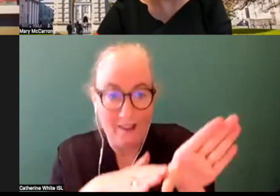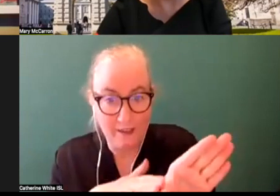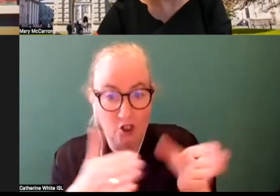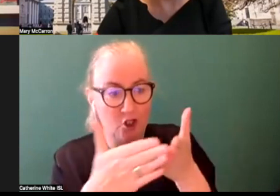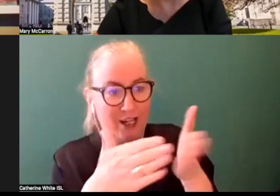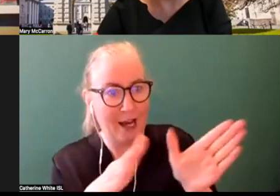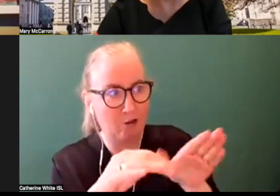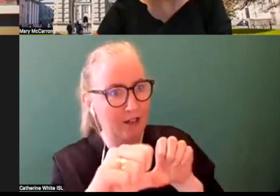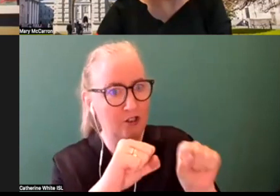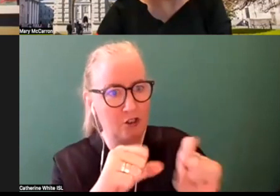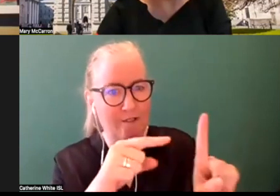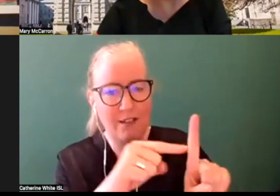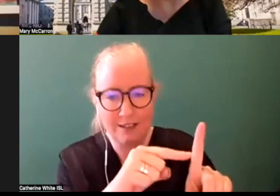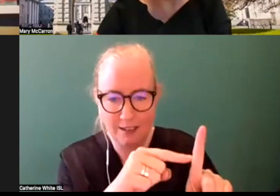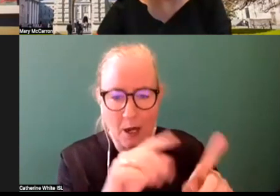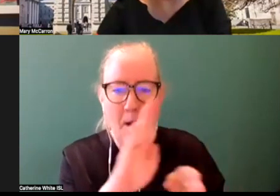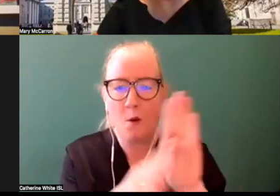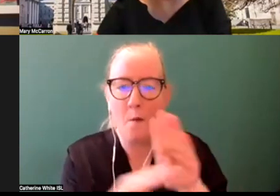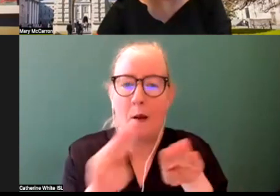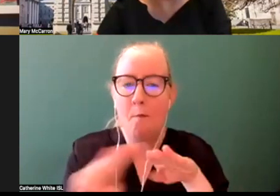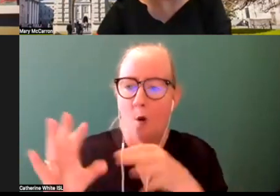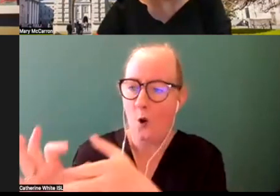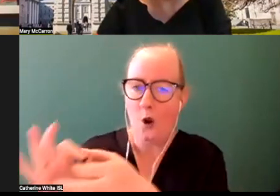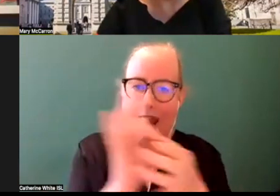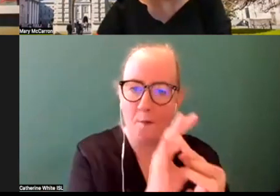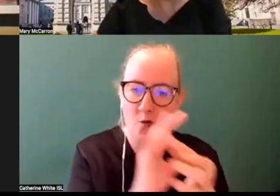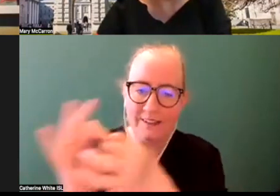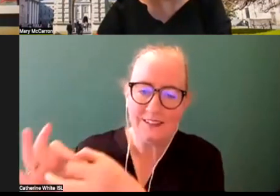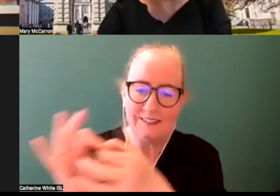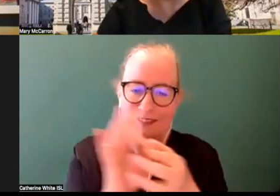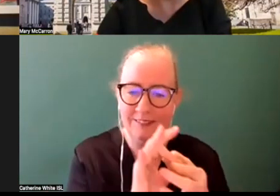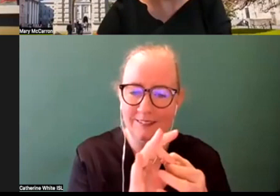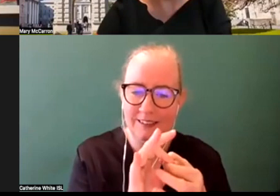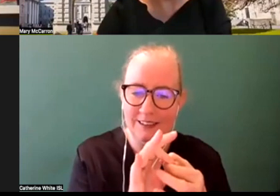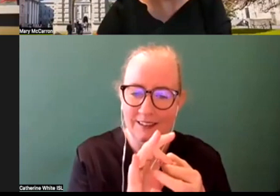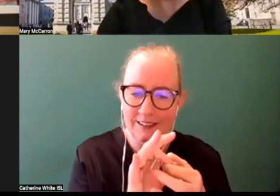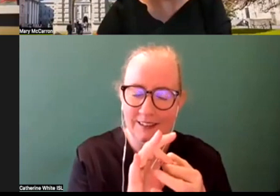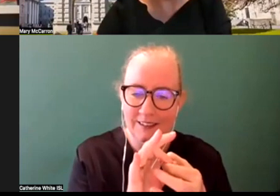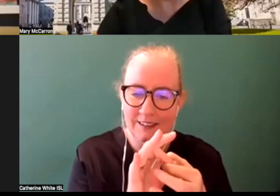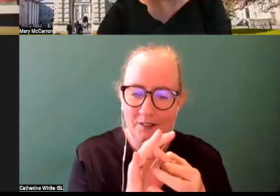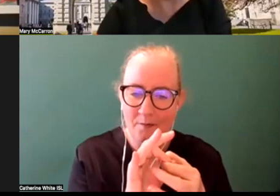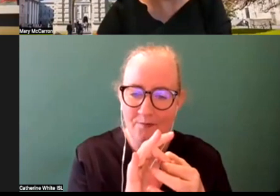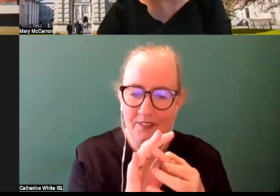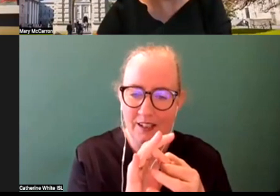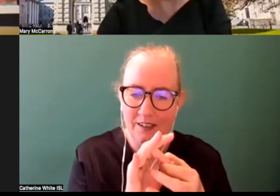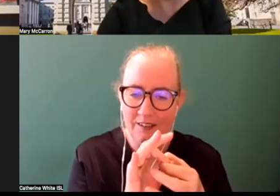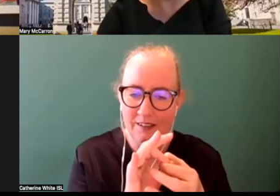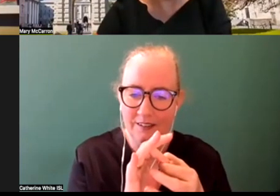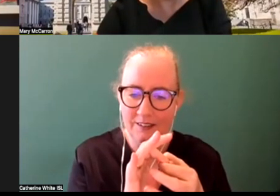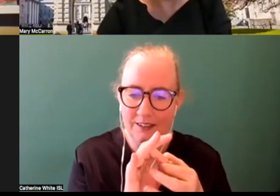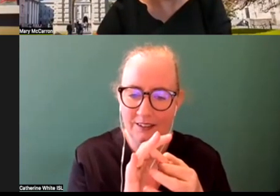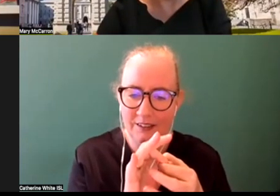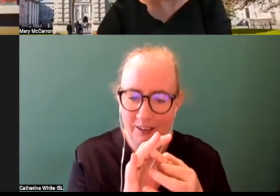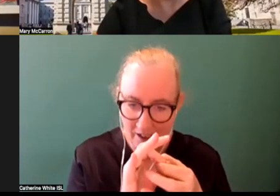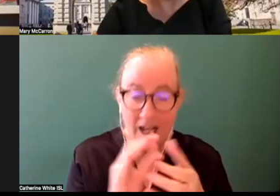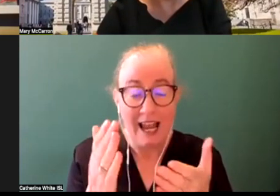in terms of having more collaboration in terms of availing where it worked, it worked out